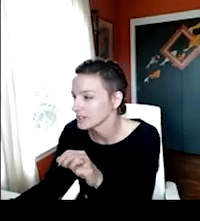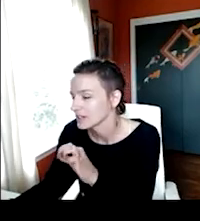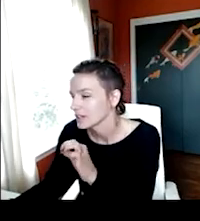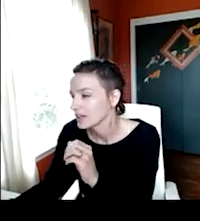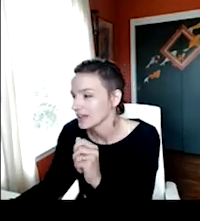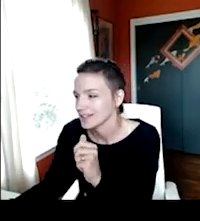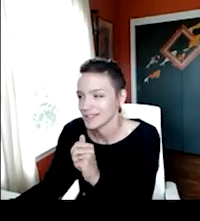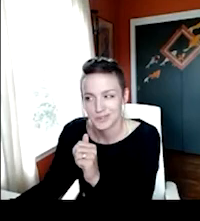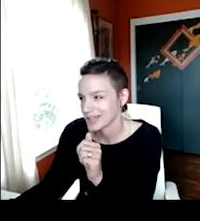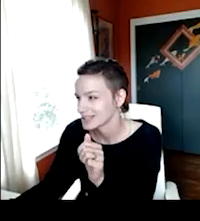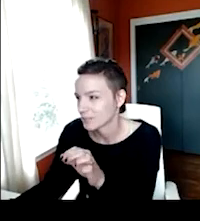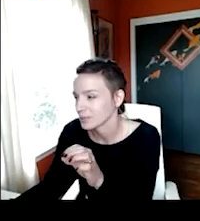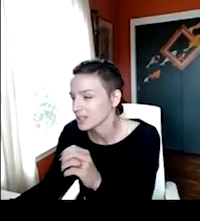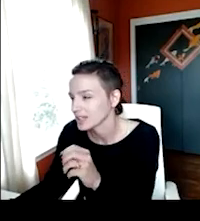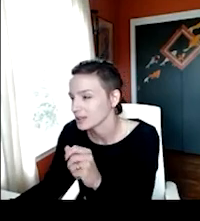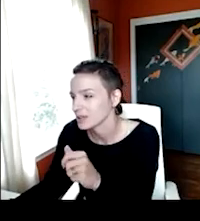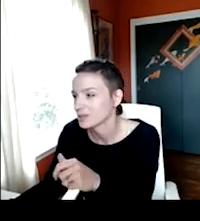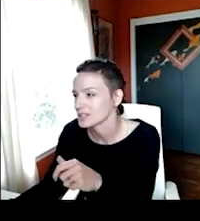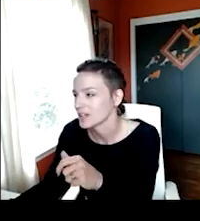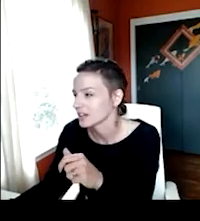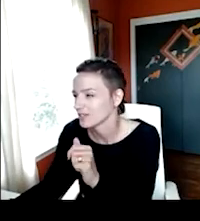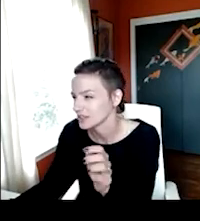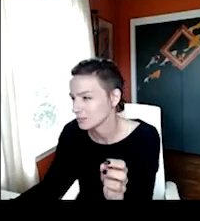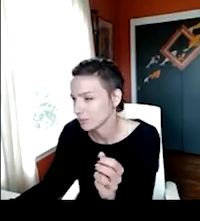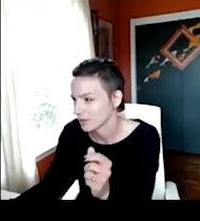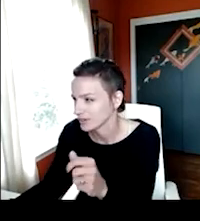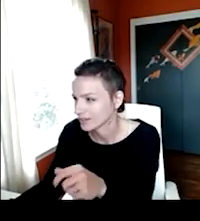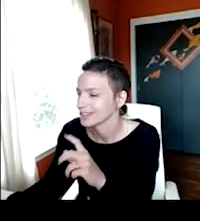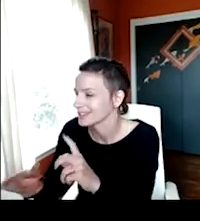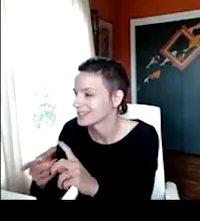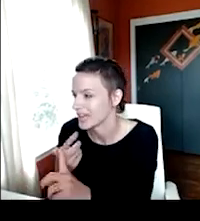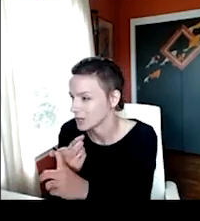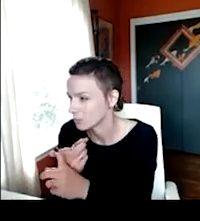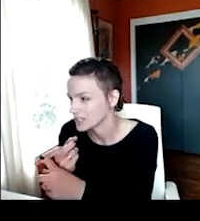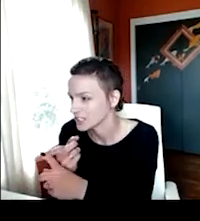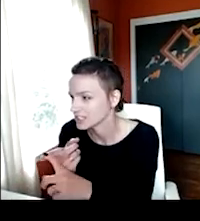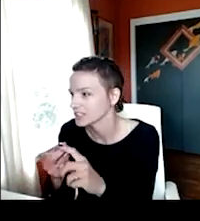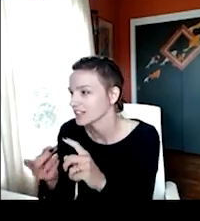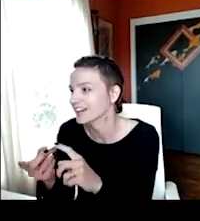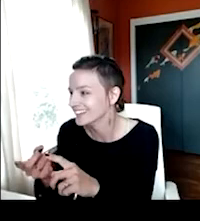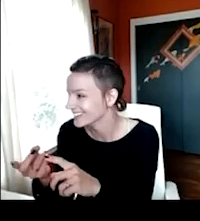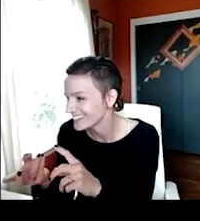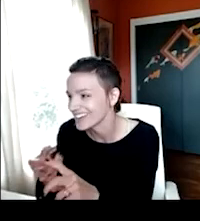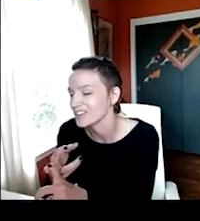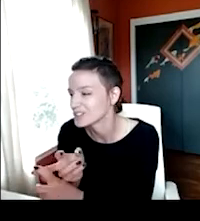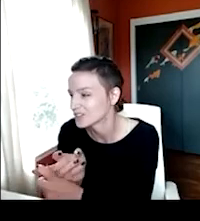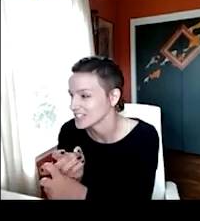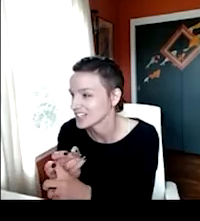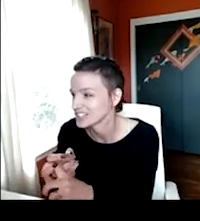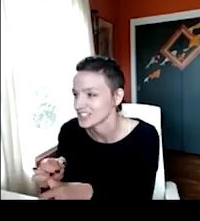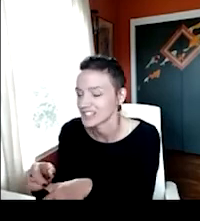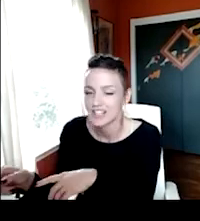library, and it was not cyber related, but it was like, it fit the bill perfectly. They had no budget and it was